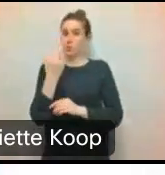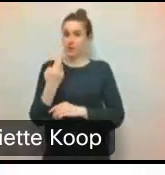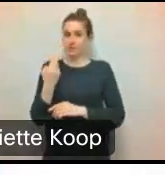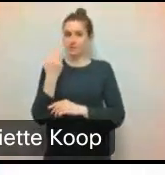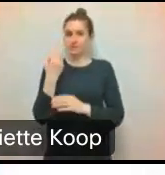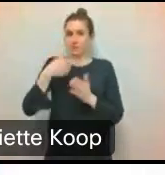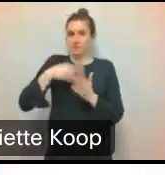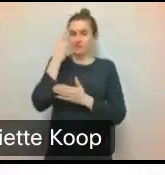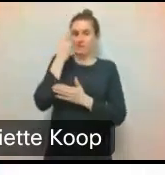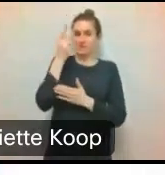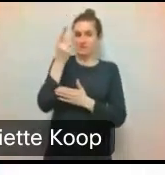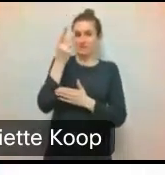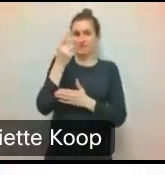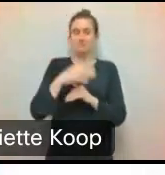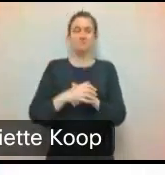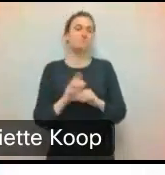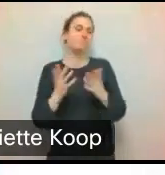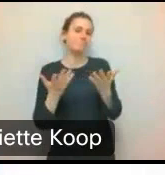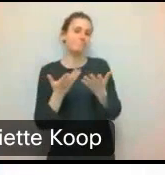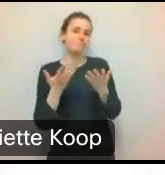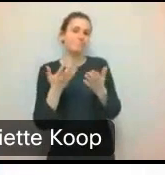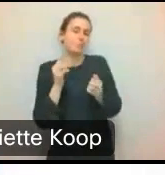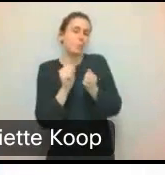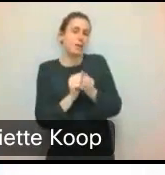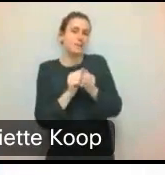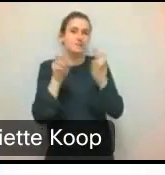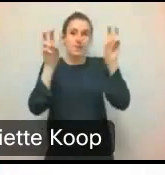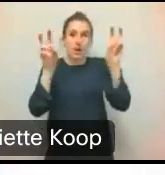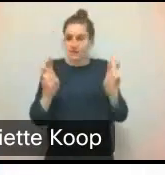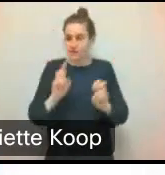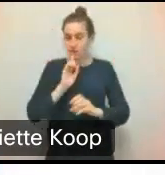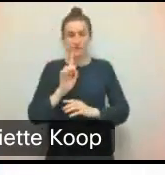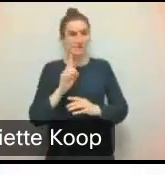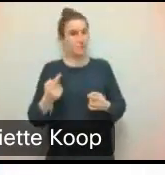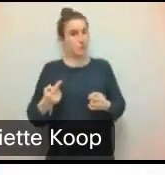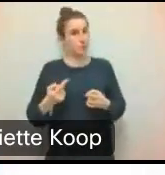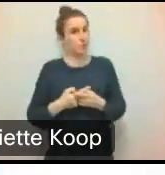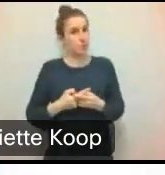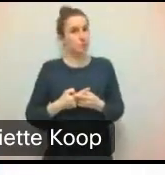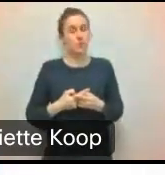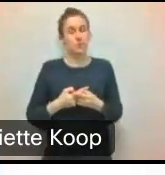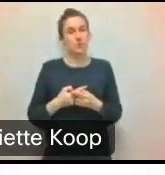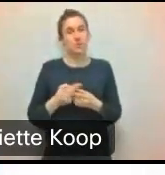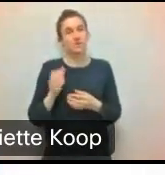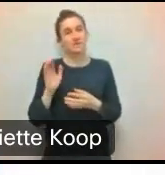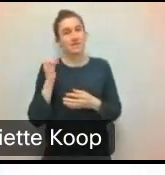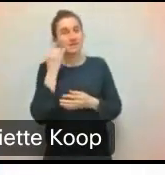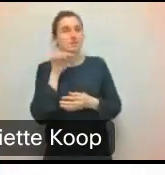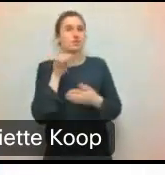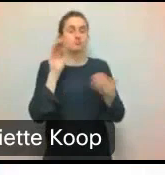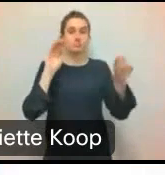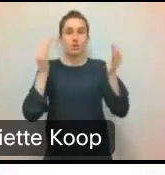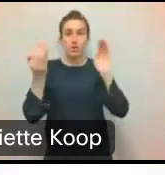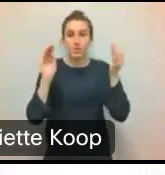on issues that have nuance. And that's important when you're sort of writing a paper and you're comparing and contrasting, or you're making